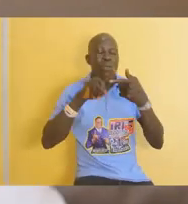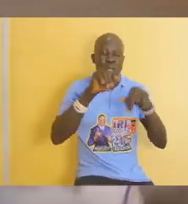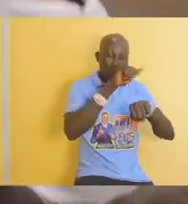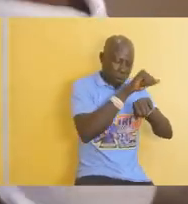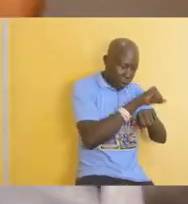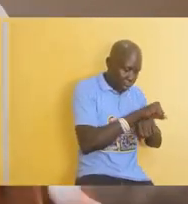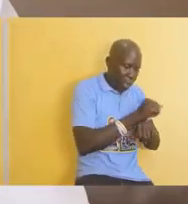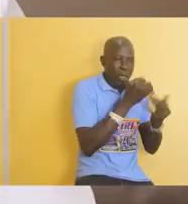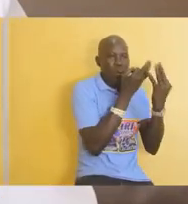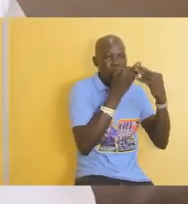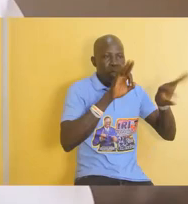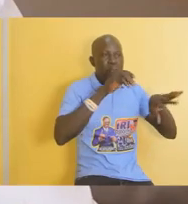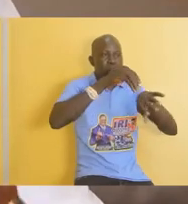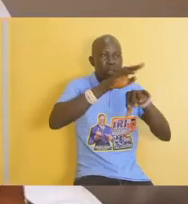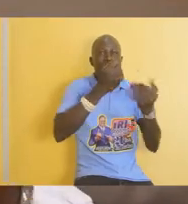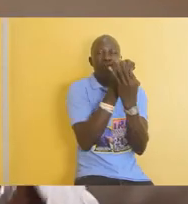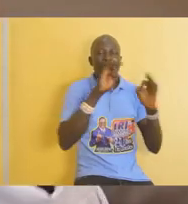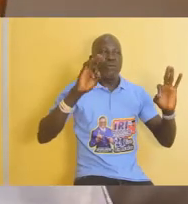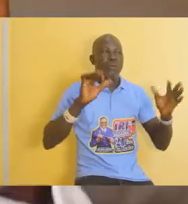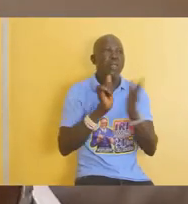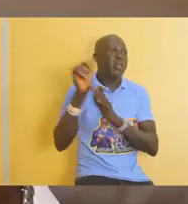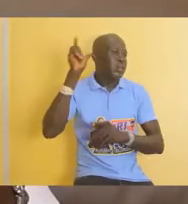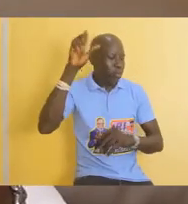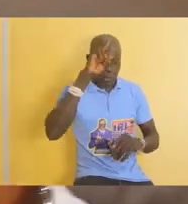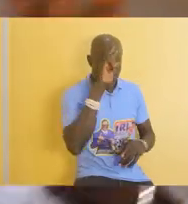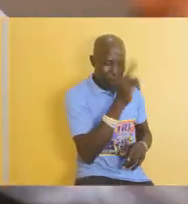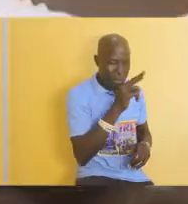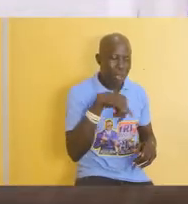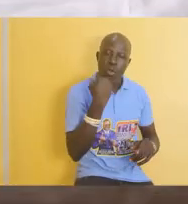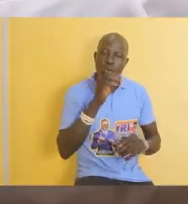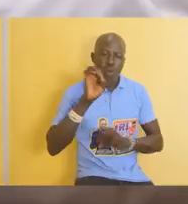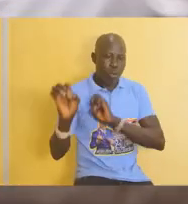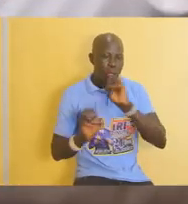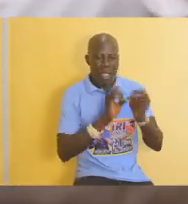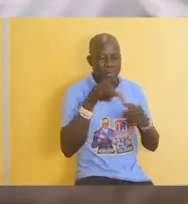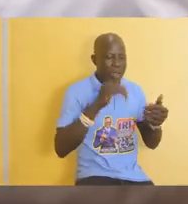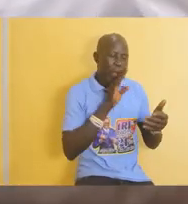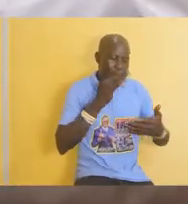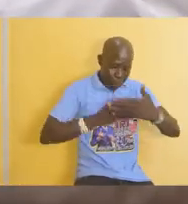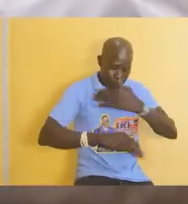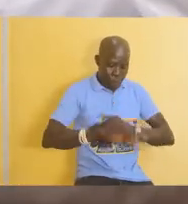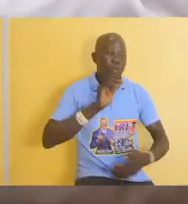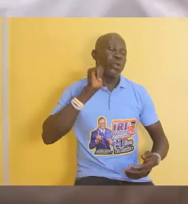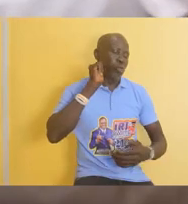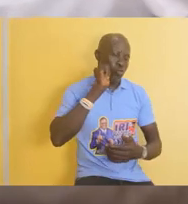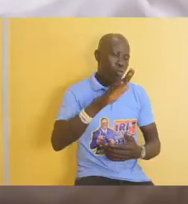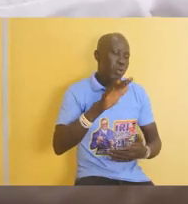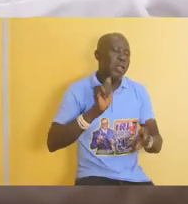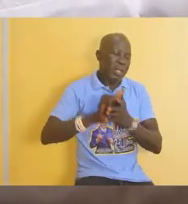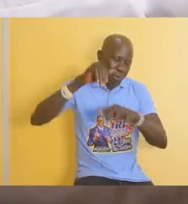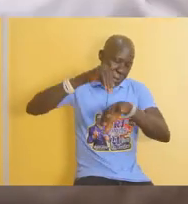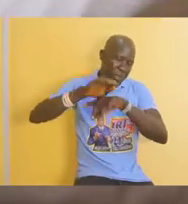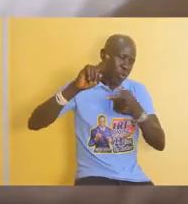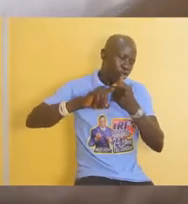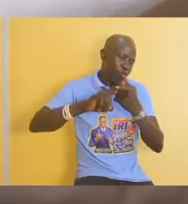bound. Wípé a tú ọ sílẹ̀. That you are delivered. Ẹ wá gbọ́ mi sá. Listen to me, sir. Gbogbo ẹ̀dá yẹn tá a bínú obìnrin. Everyone born of woman. Tá a rán mi sí.